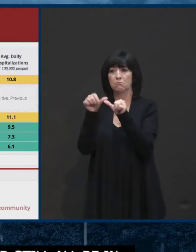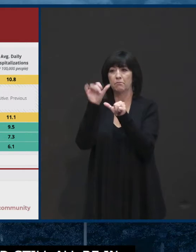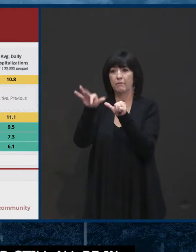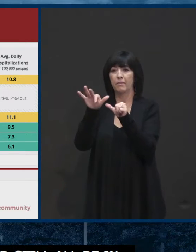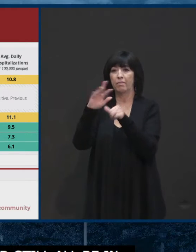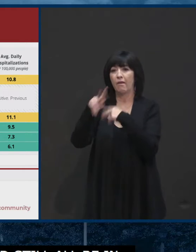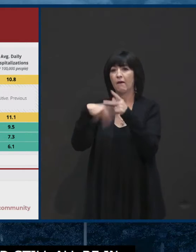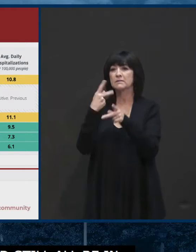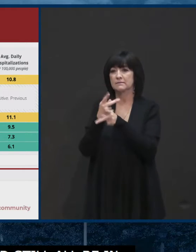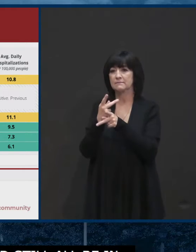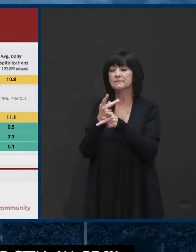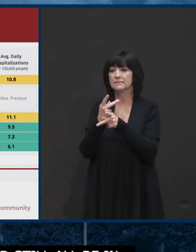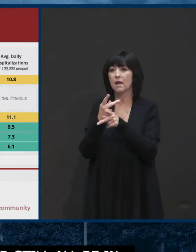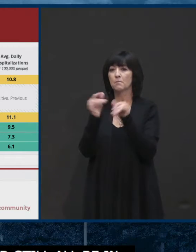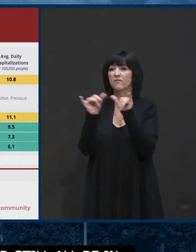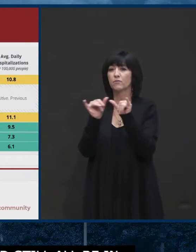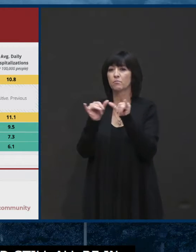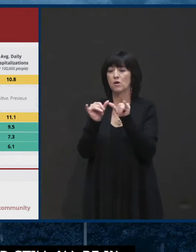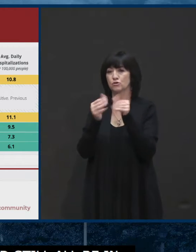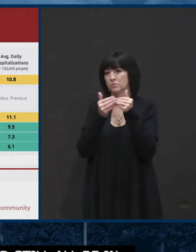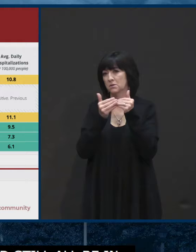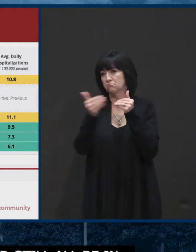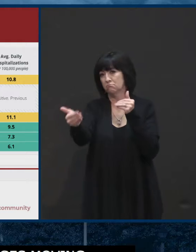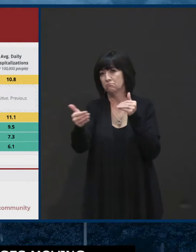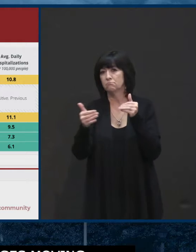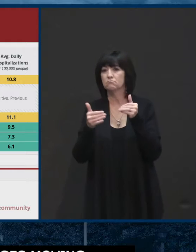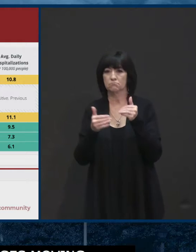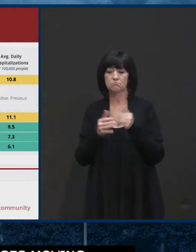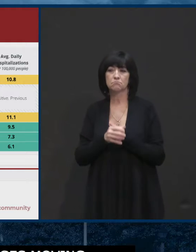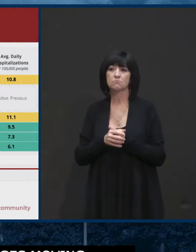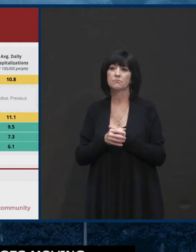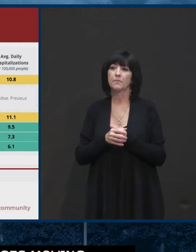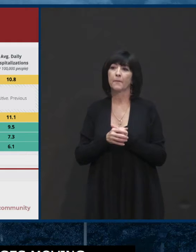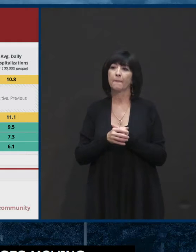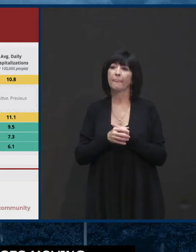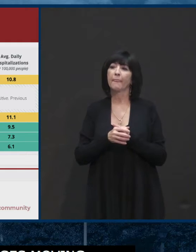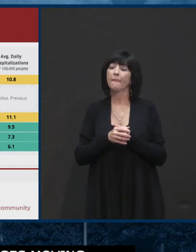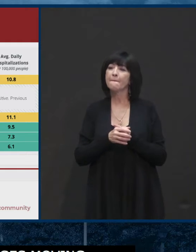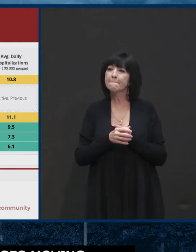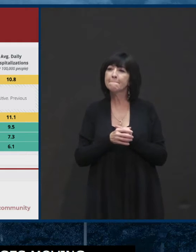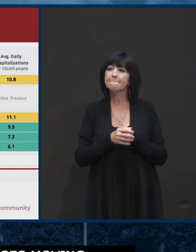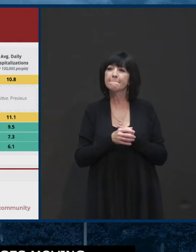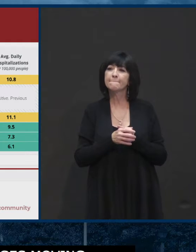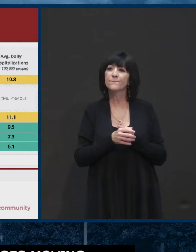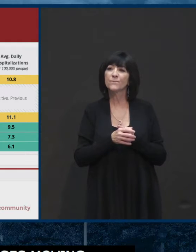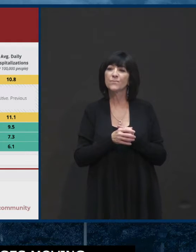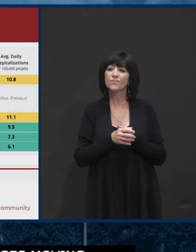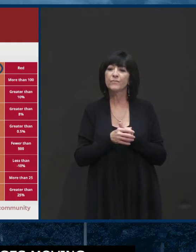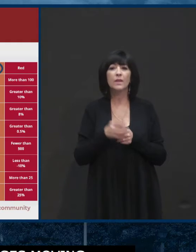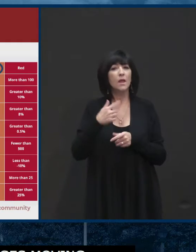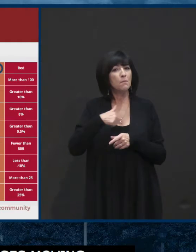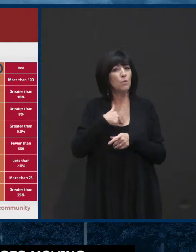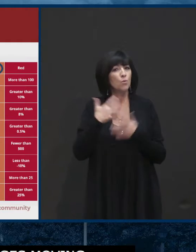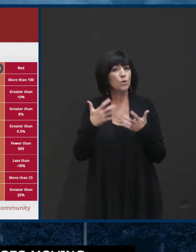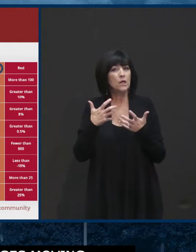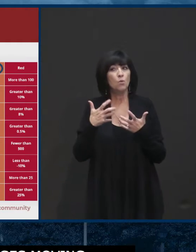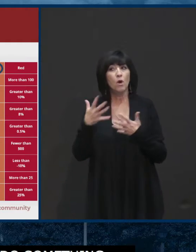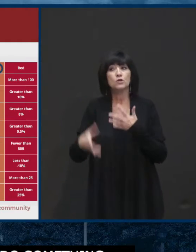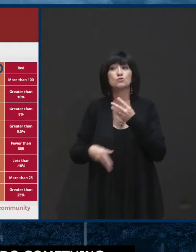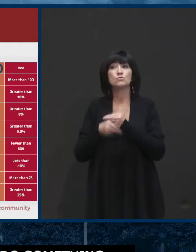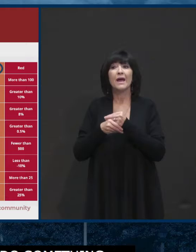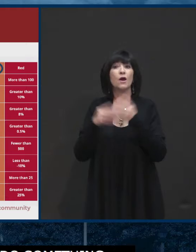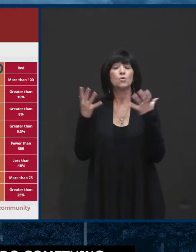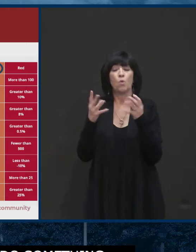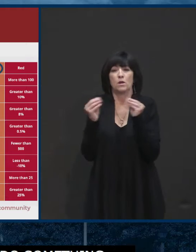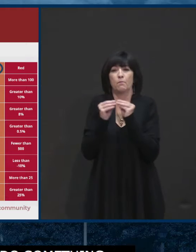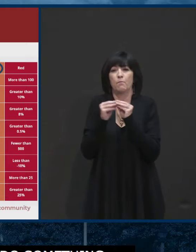from this time on. But we also wanted to do something which is add some more detailed